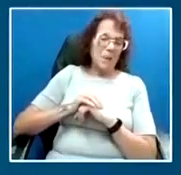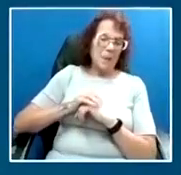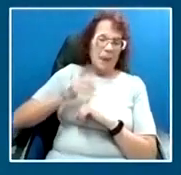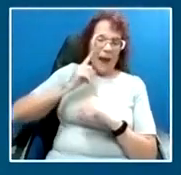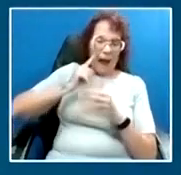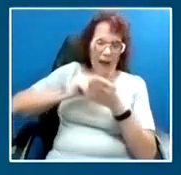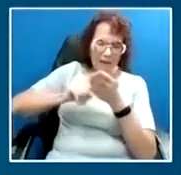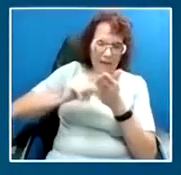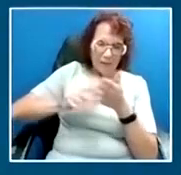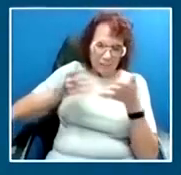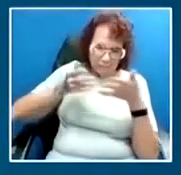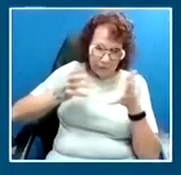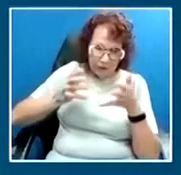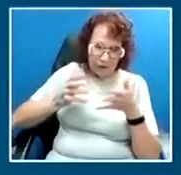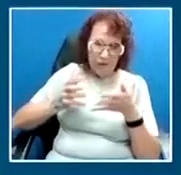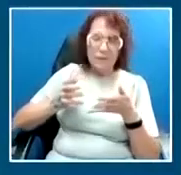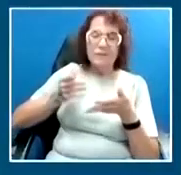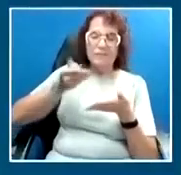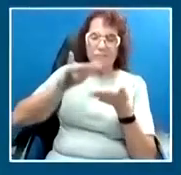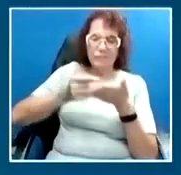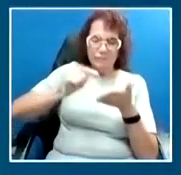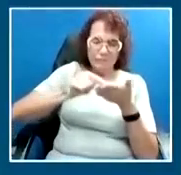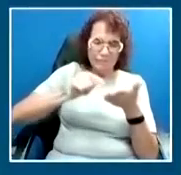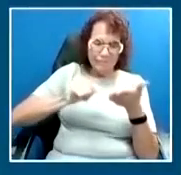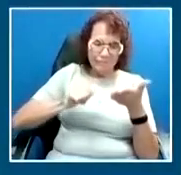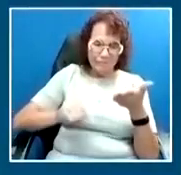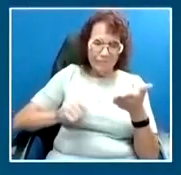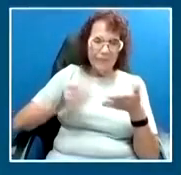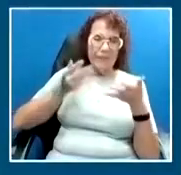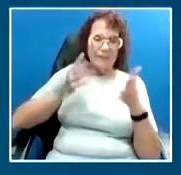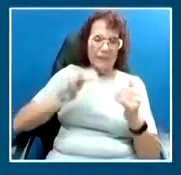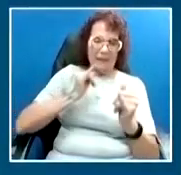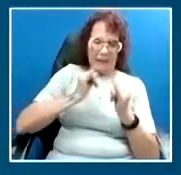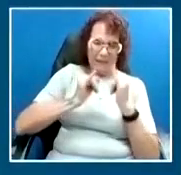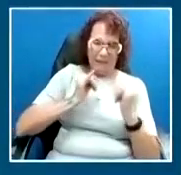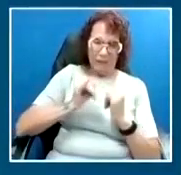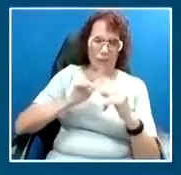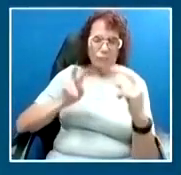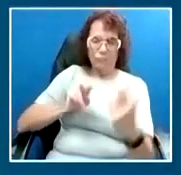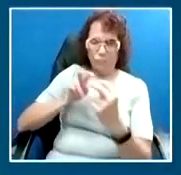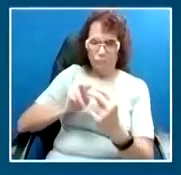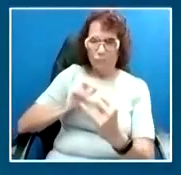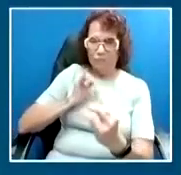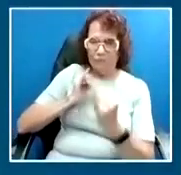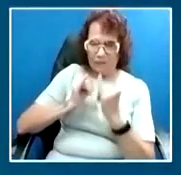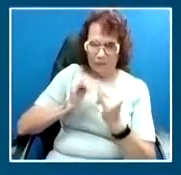evidence, including contemporaneous notes and communications.